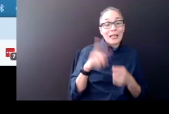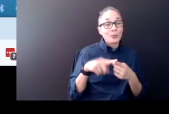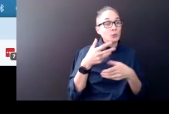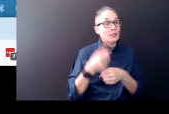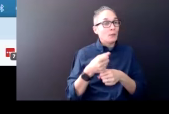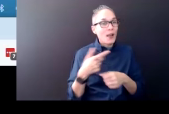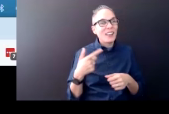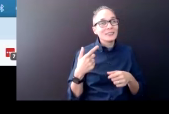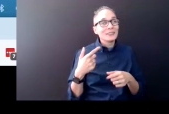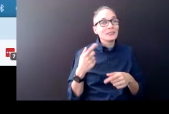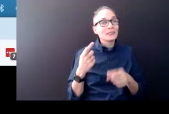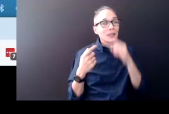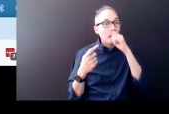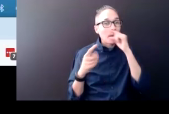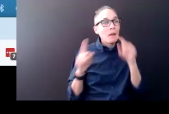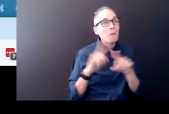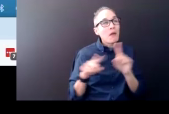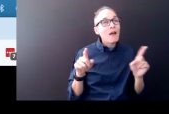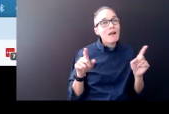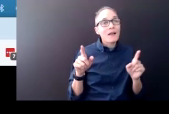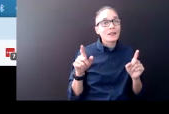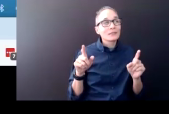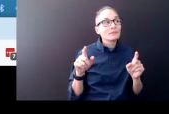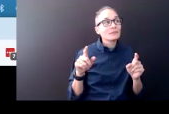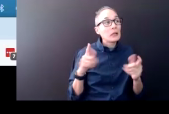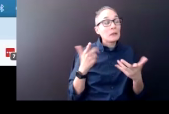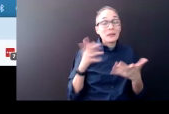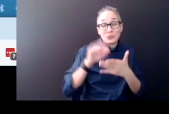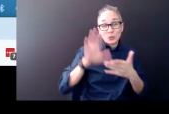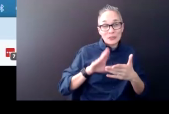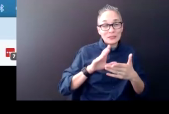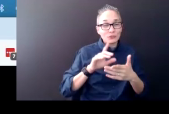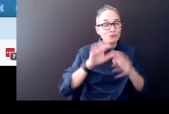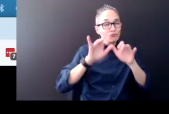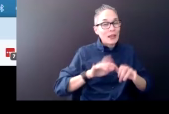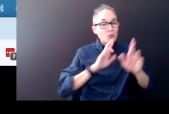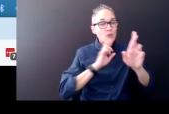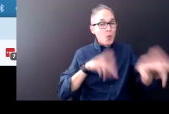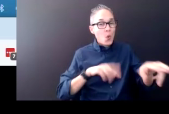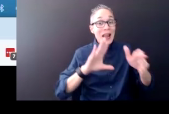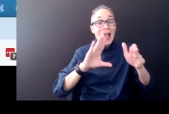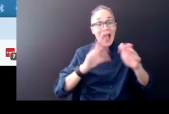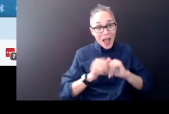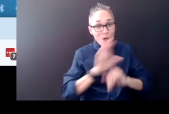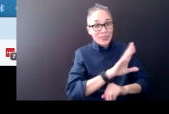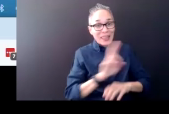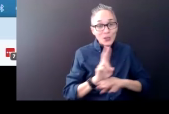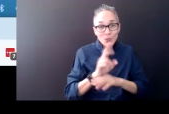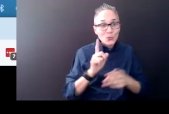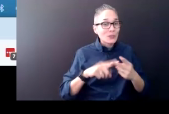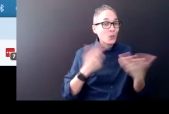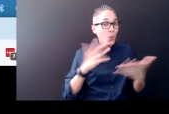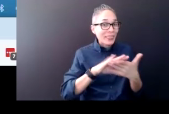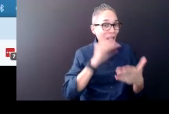that they used AI, but like have the students, kind of like report on how they used AI and what they did and like, what did they learn from